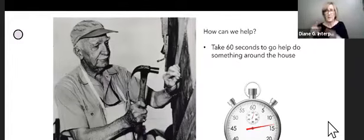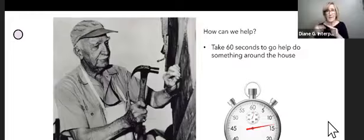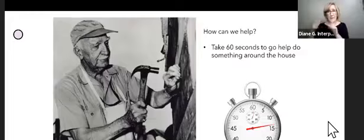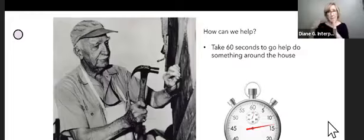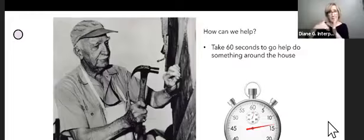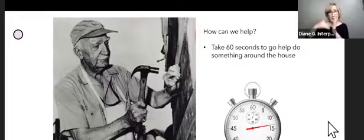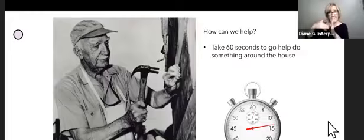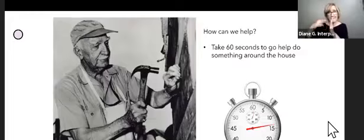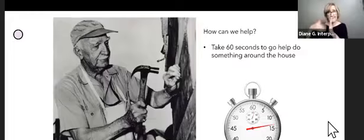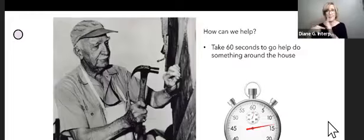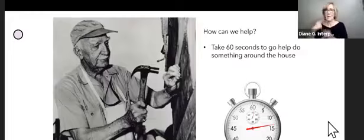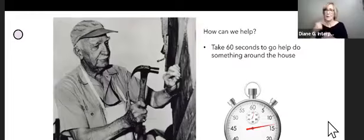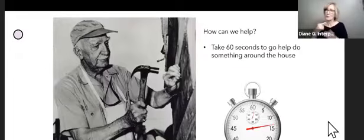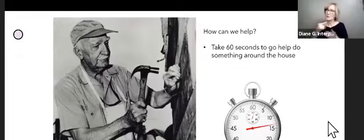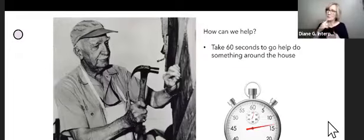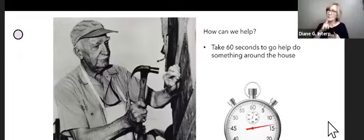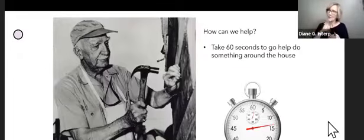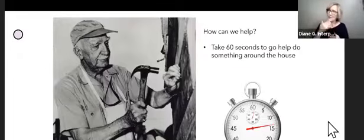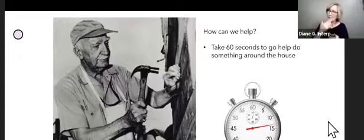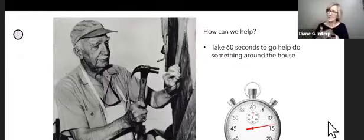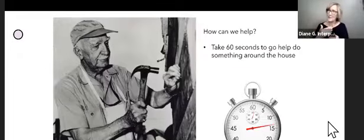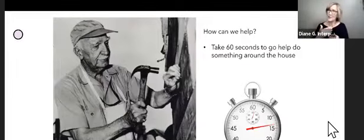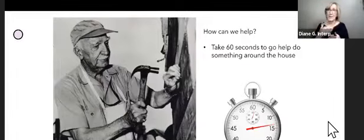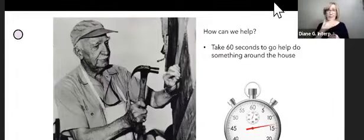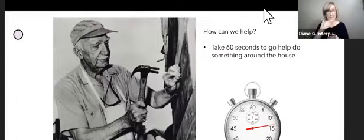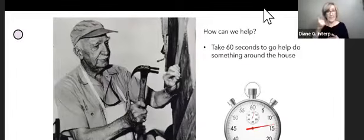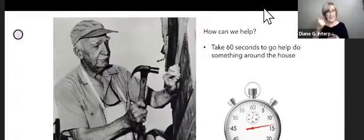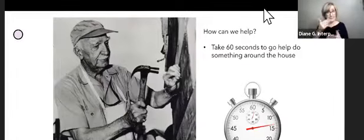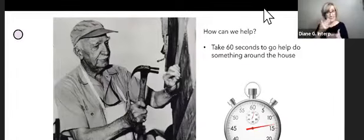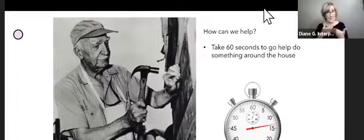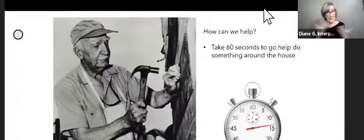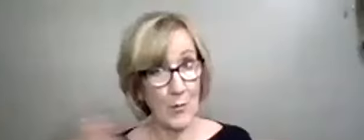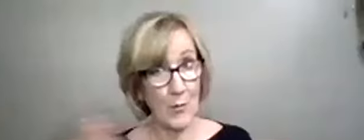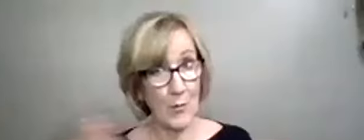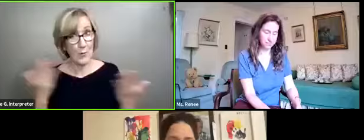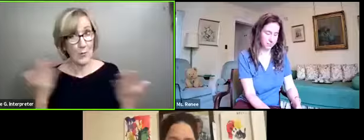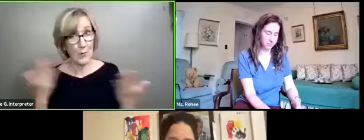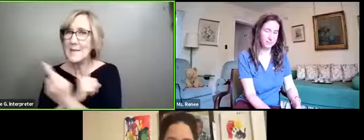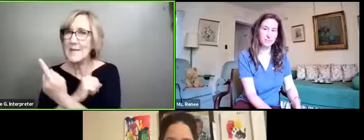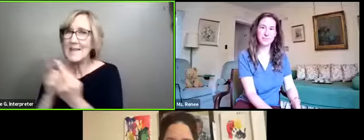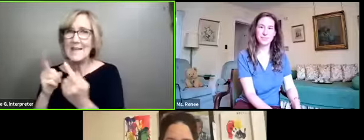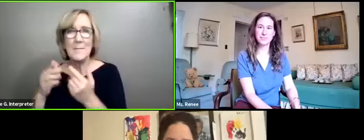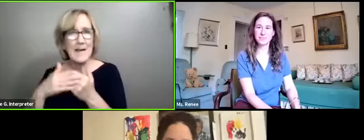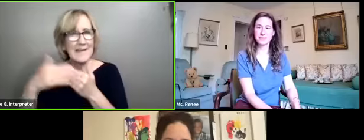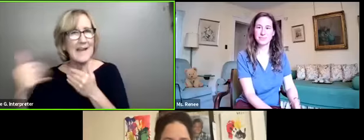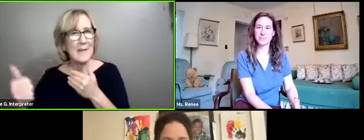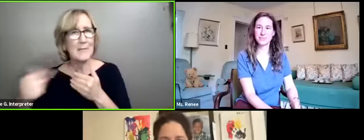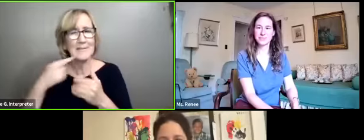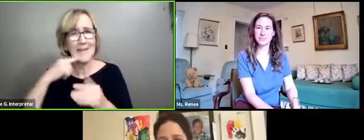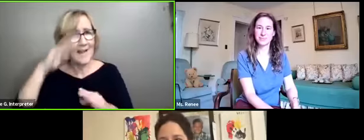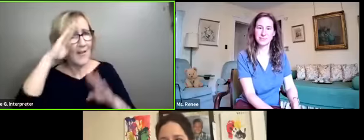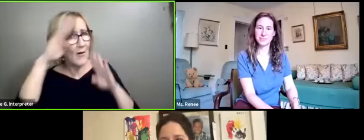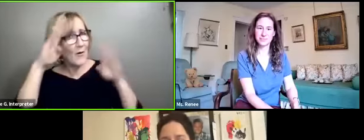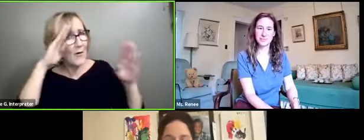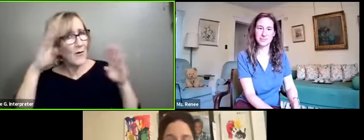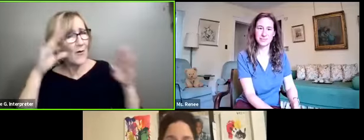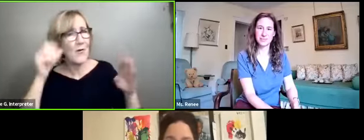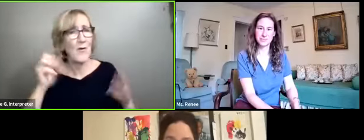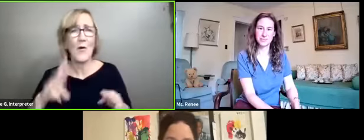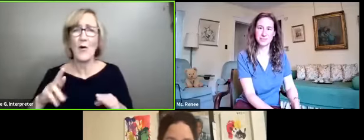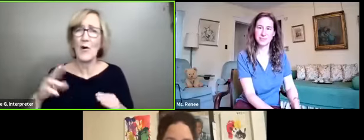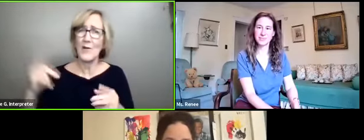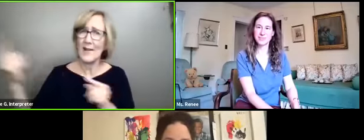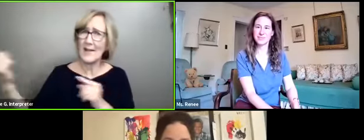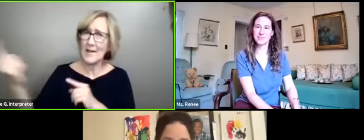the best part about that was I met all of my new neighbors in the process. So people would come up and they'd say hello, or they'd come up